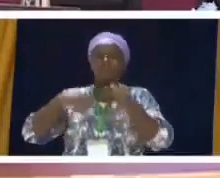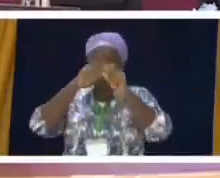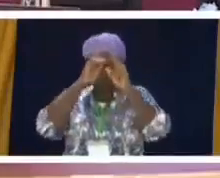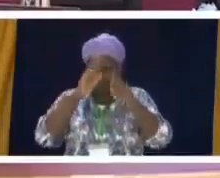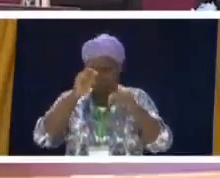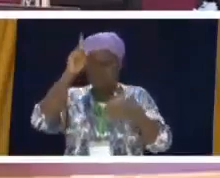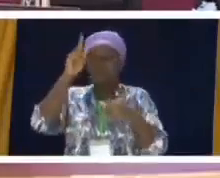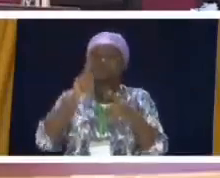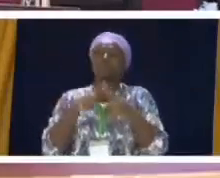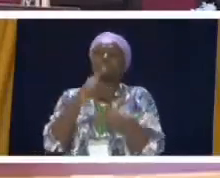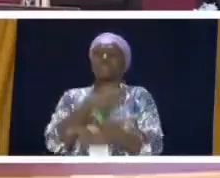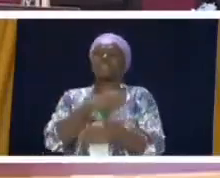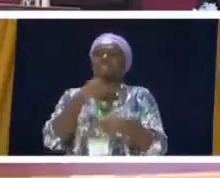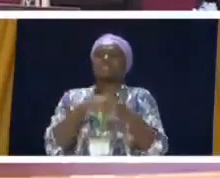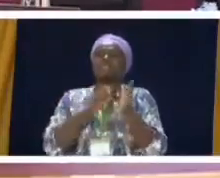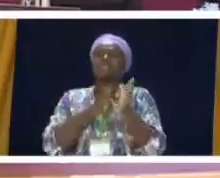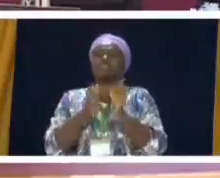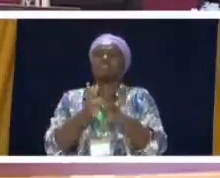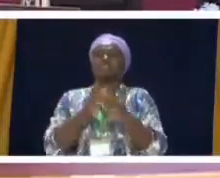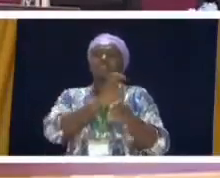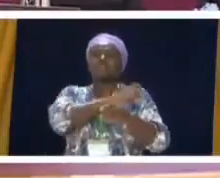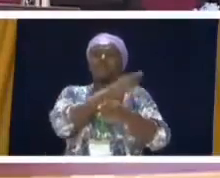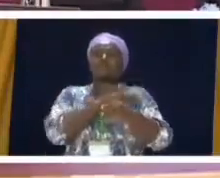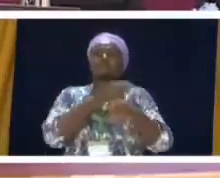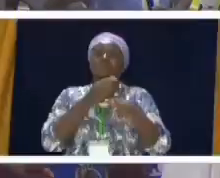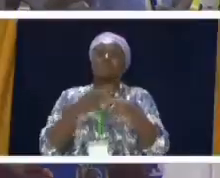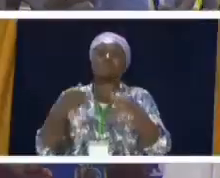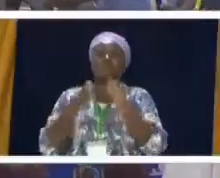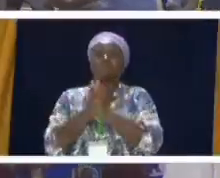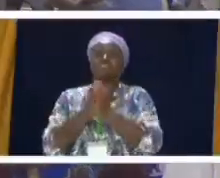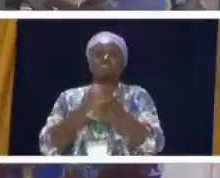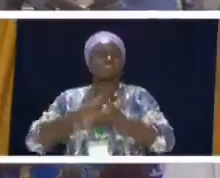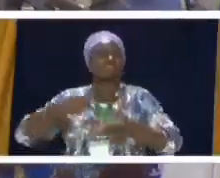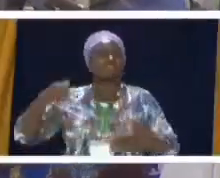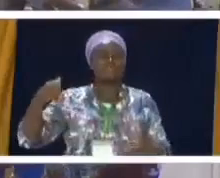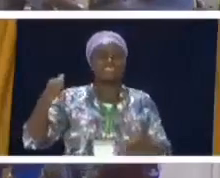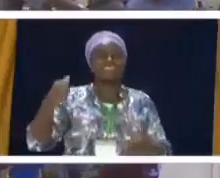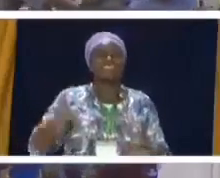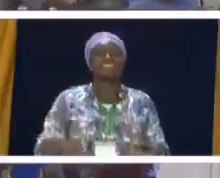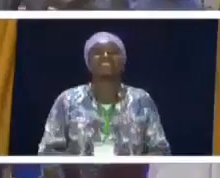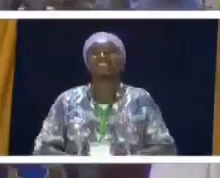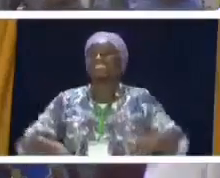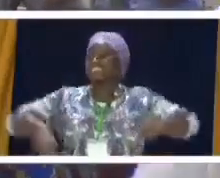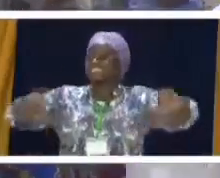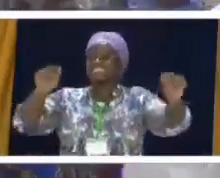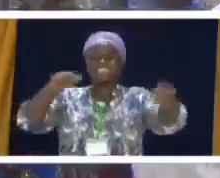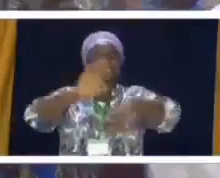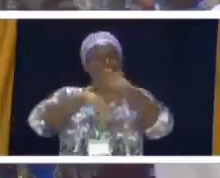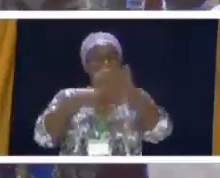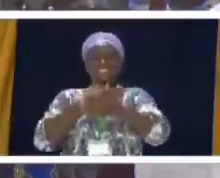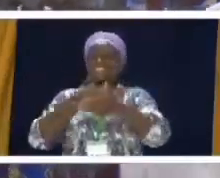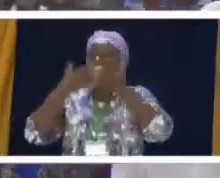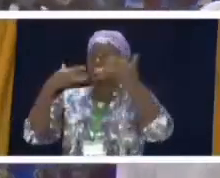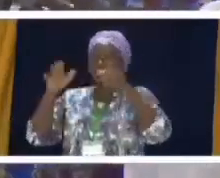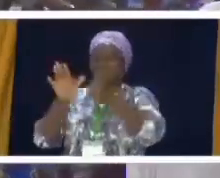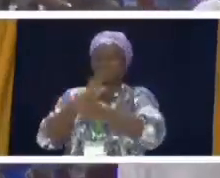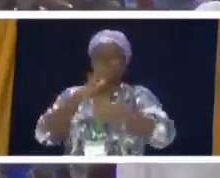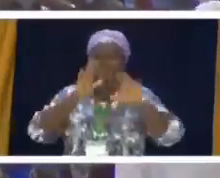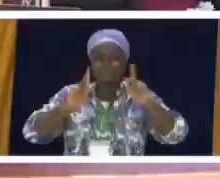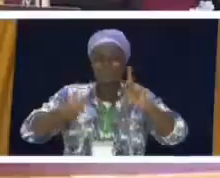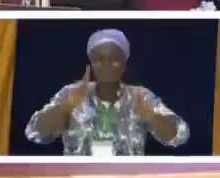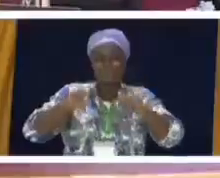In Jesus' mighty name, we have thanked. Can all the grateful people in the